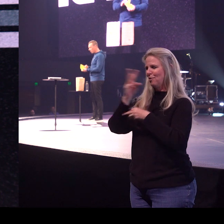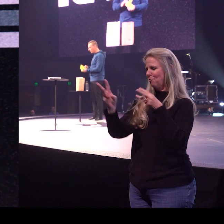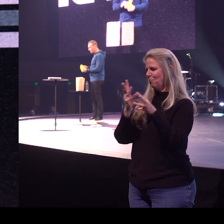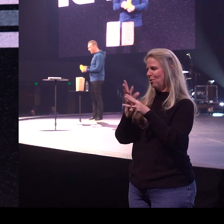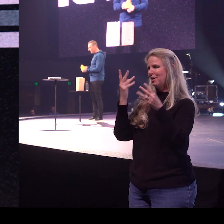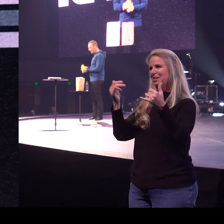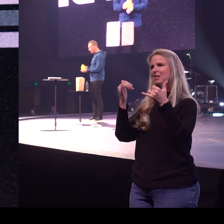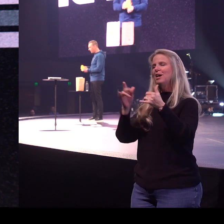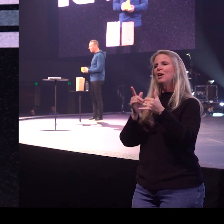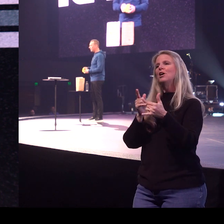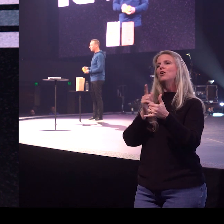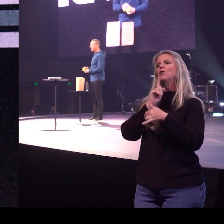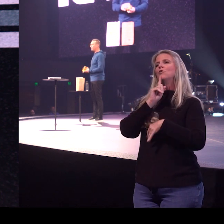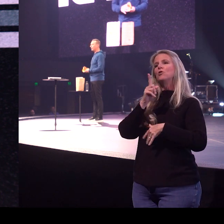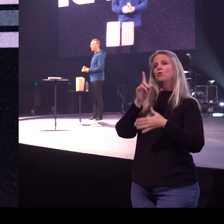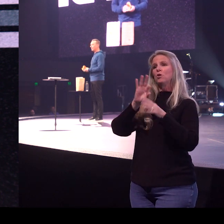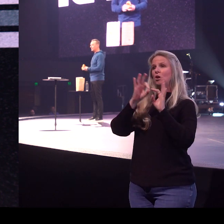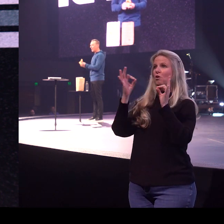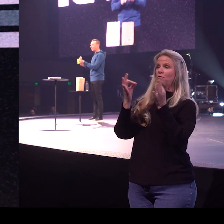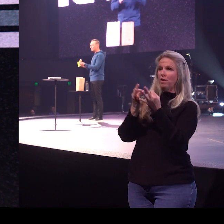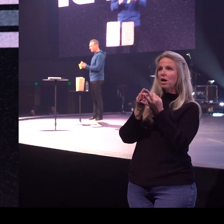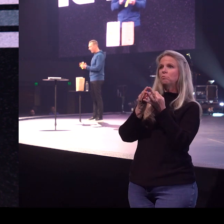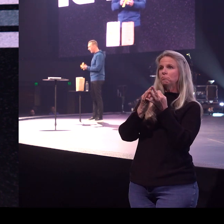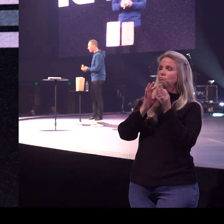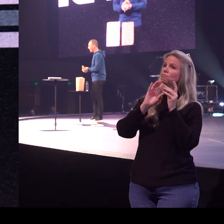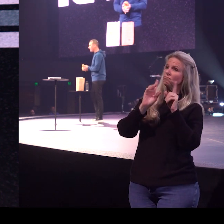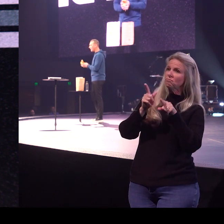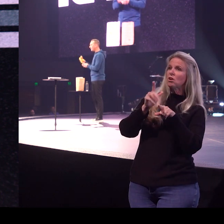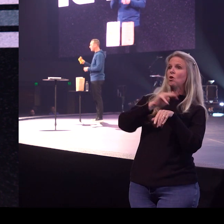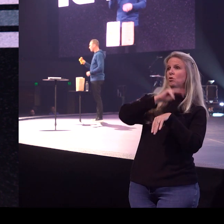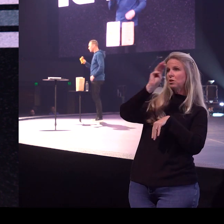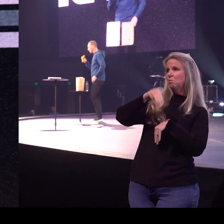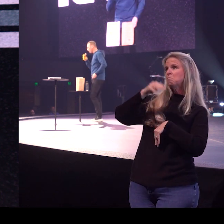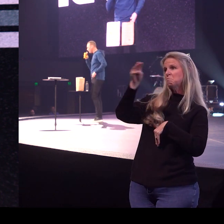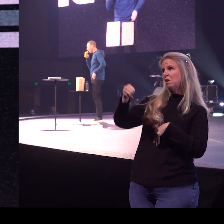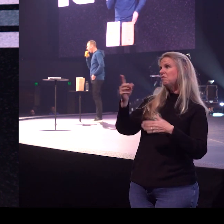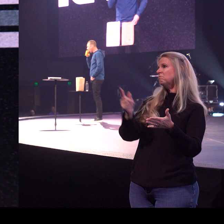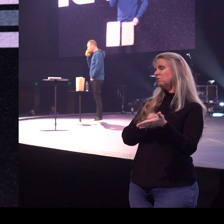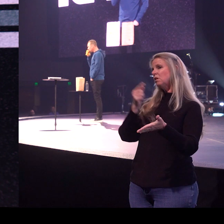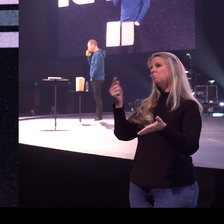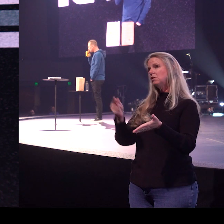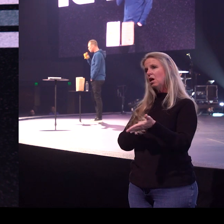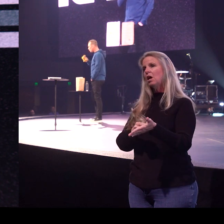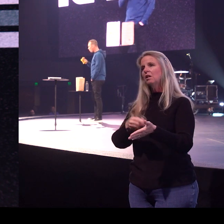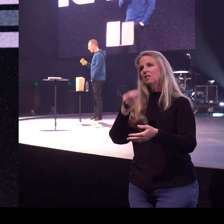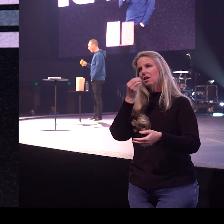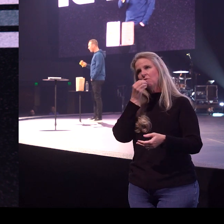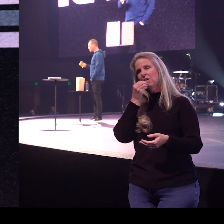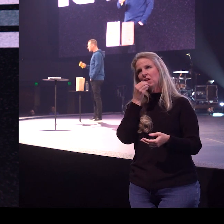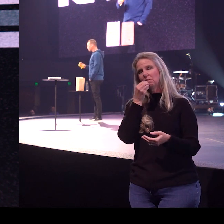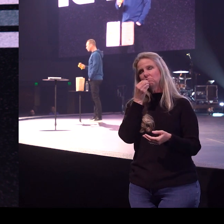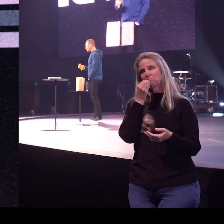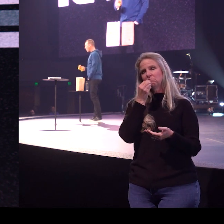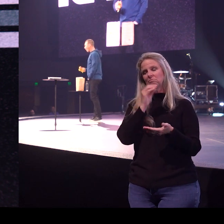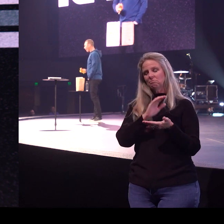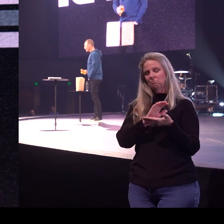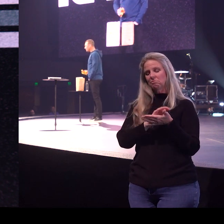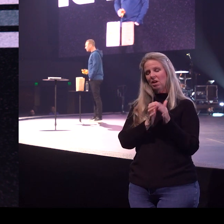Truth be told, it's not like our family doesn't ever go to McDonald's, all right? I've had a McDonald's burger, and